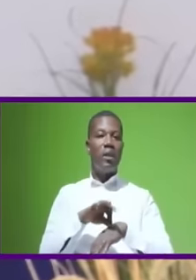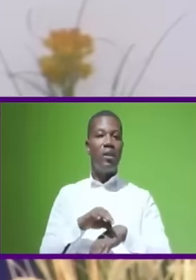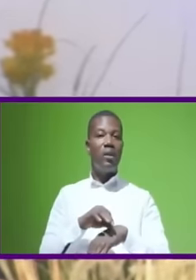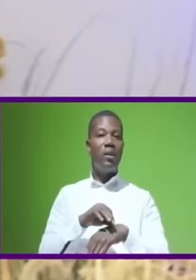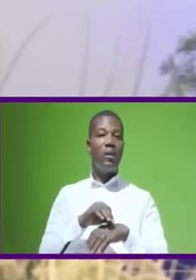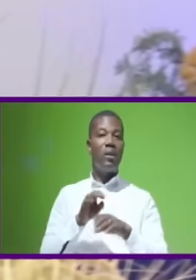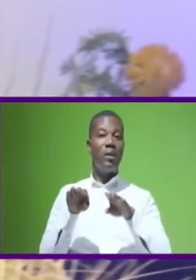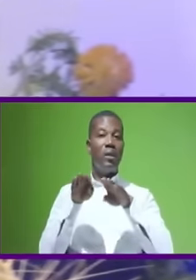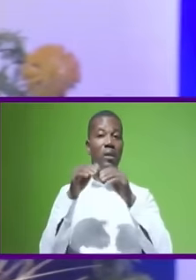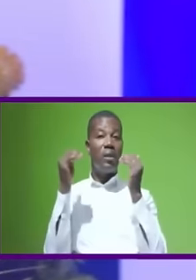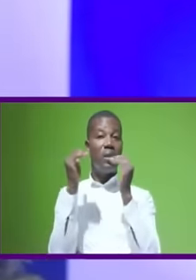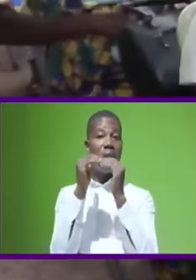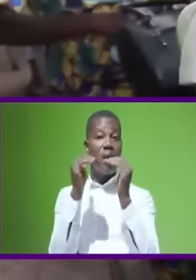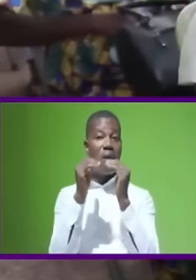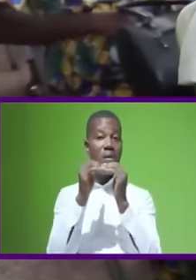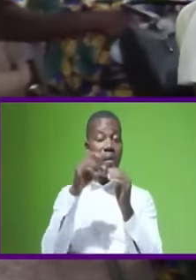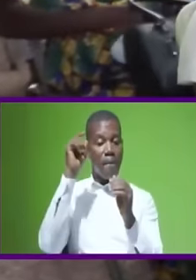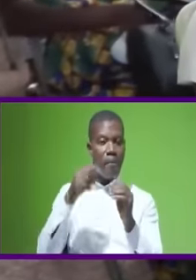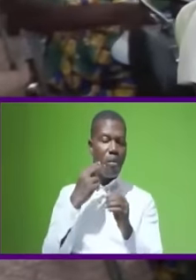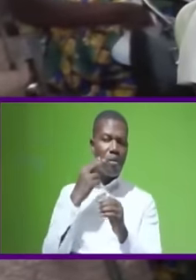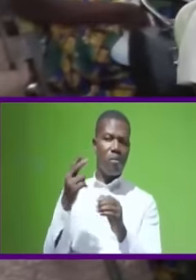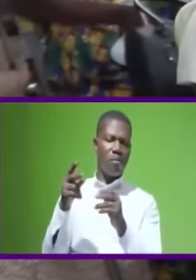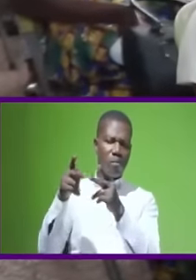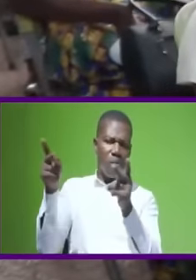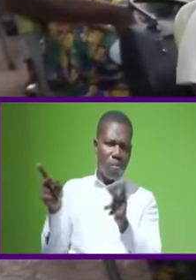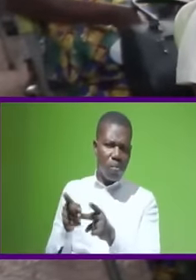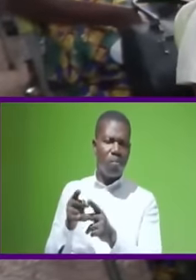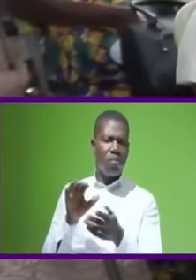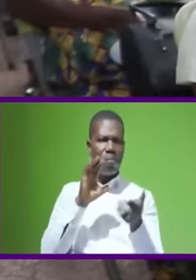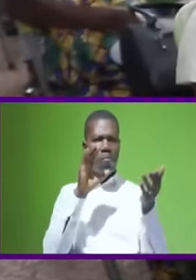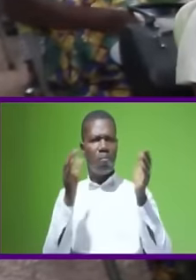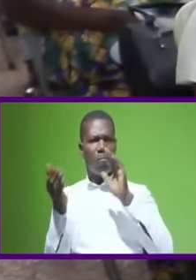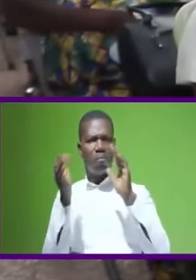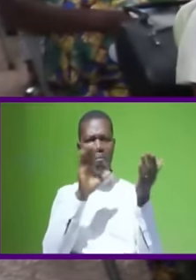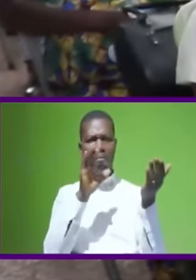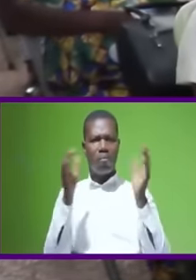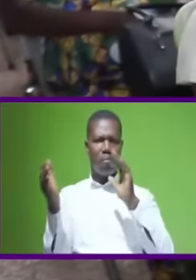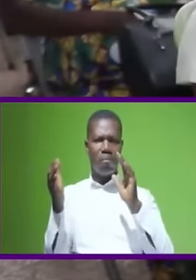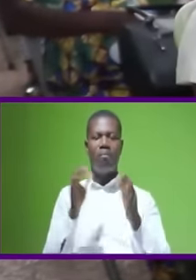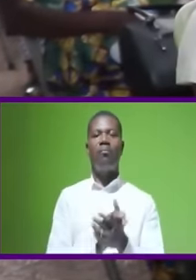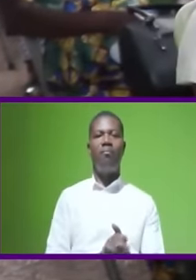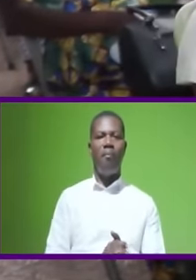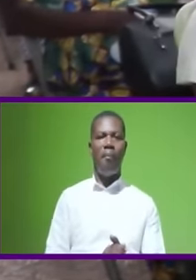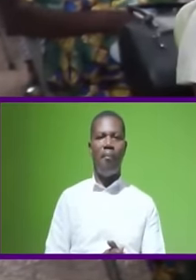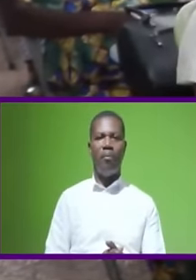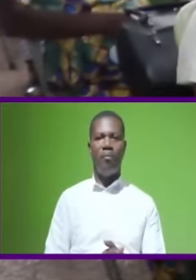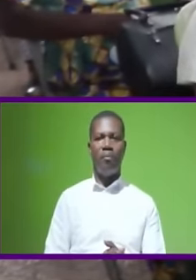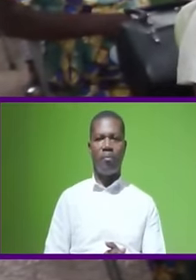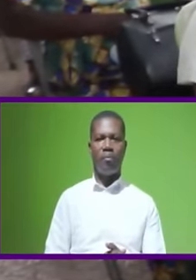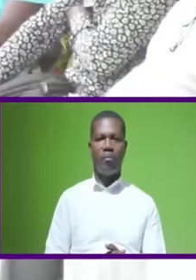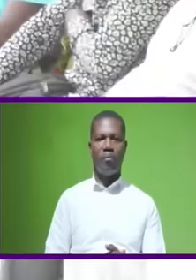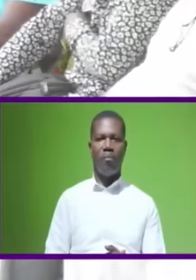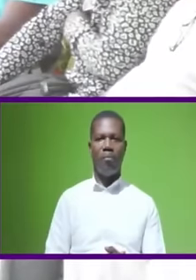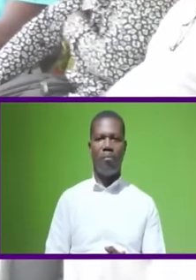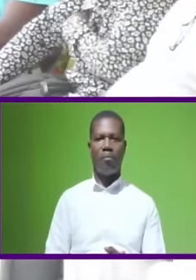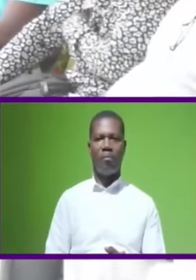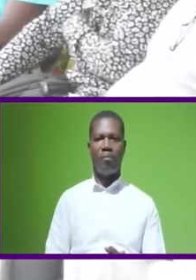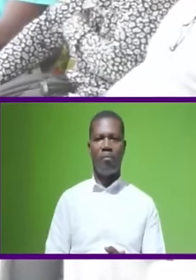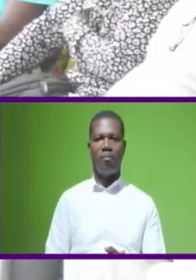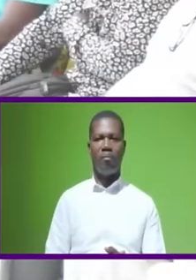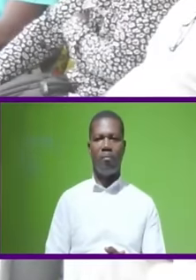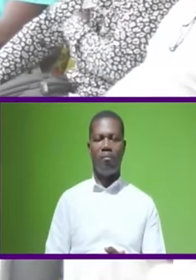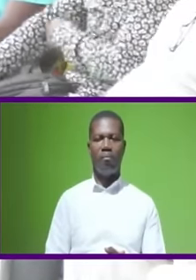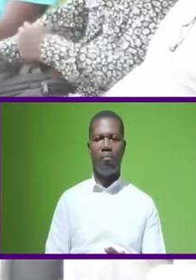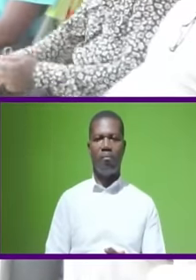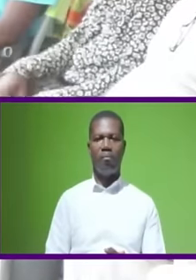So if it should be that life among couples should be dictated by the existence or the presence of money before the woman will cook